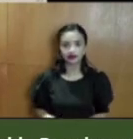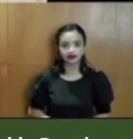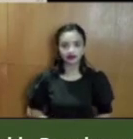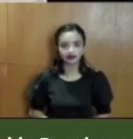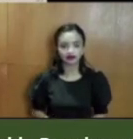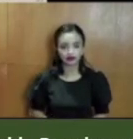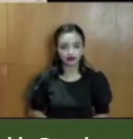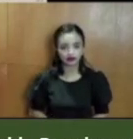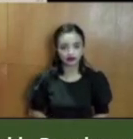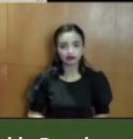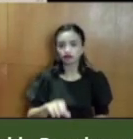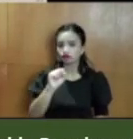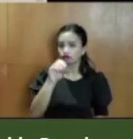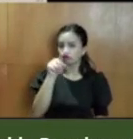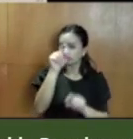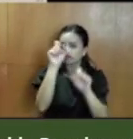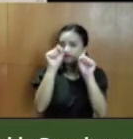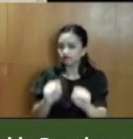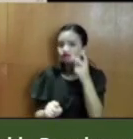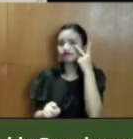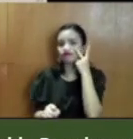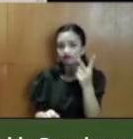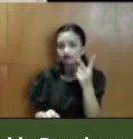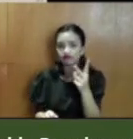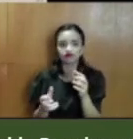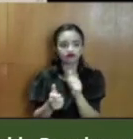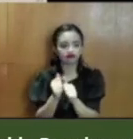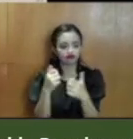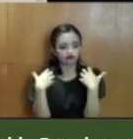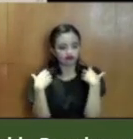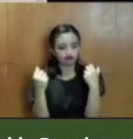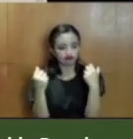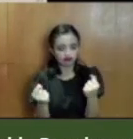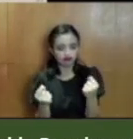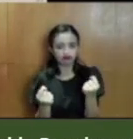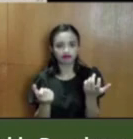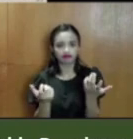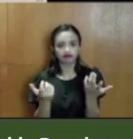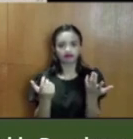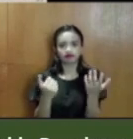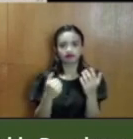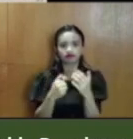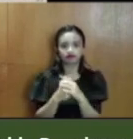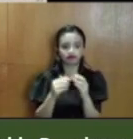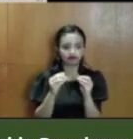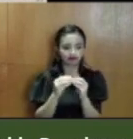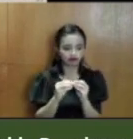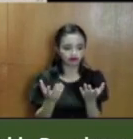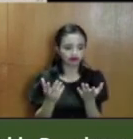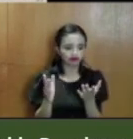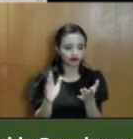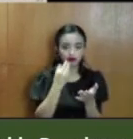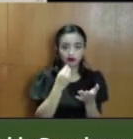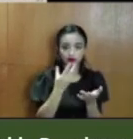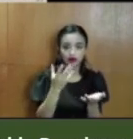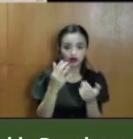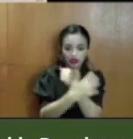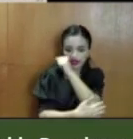So you can see that growth has been strongest in low-income and lower middle-income countries,